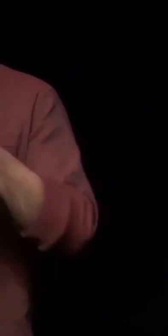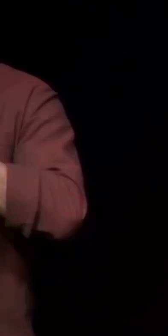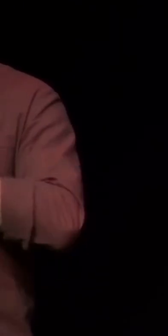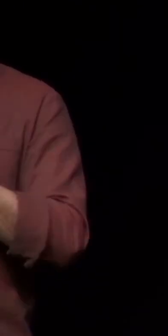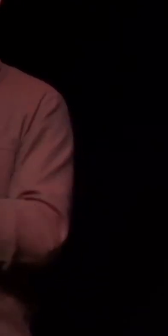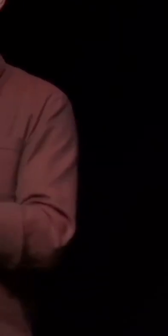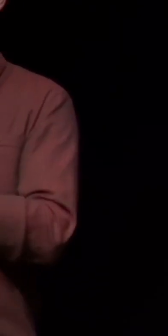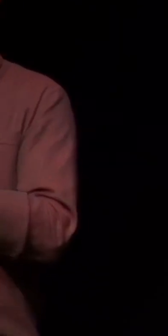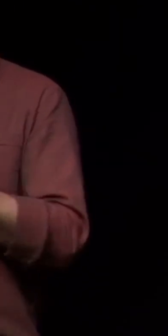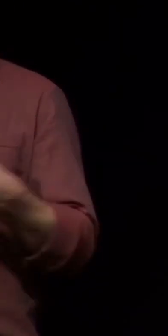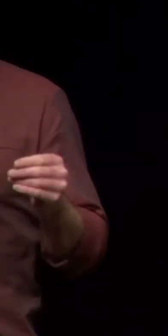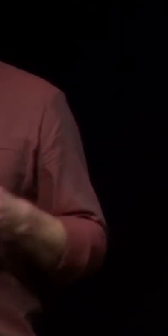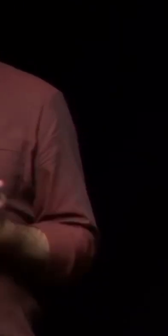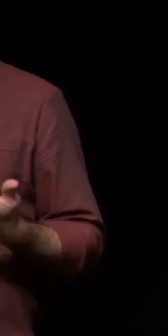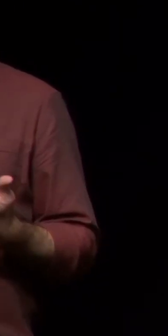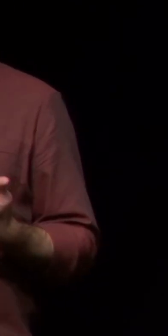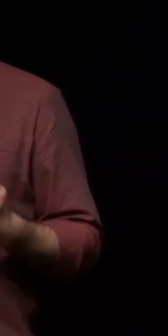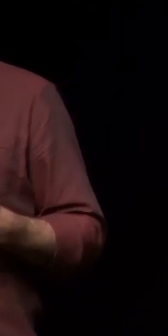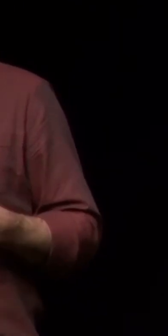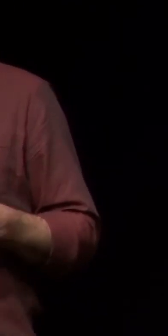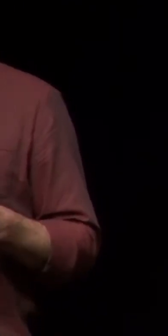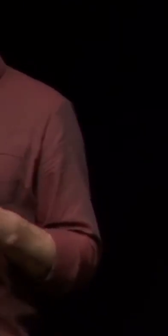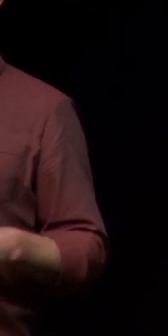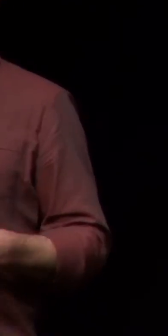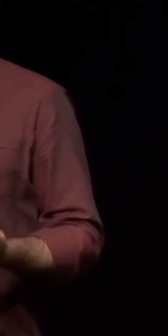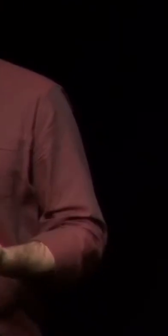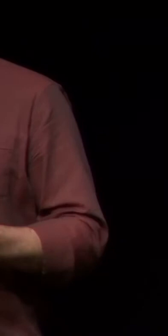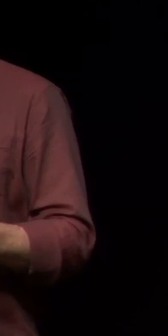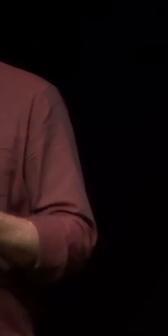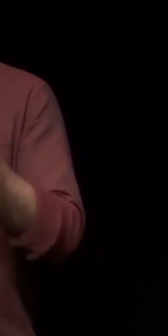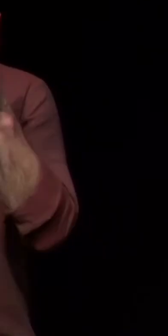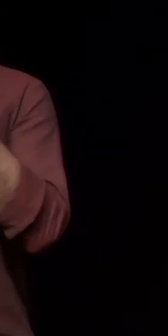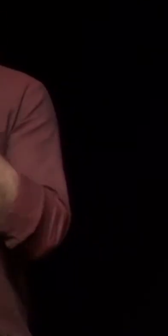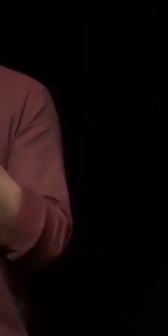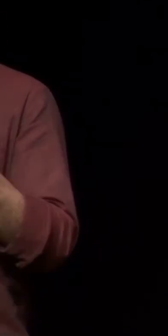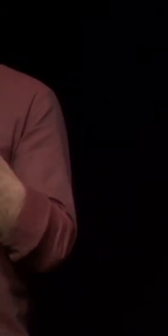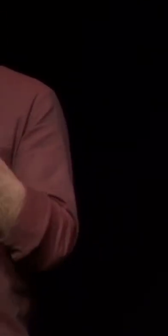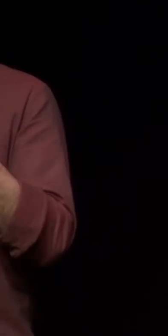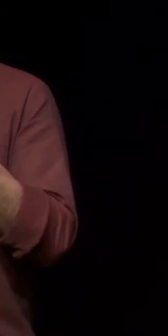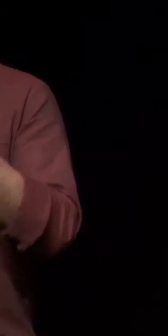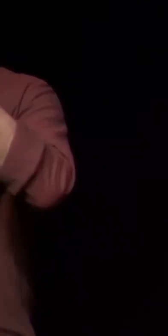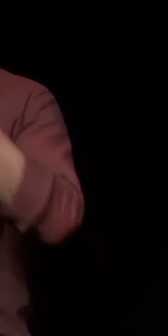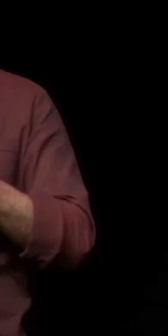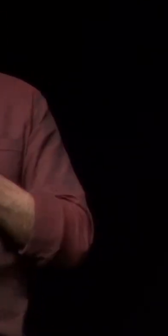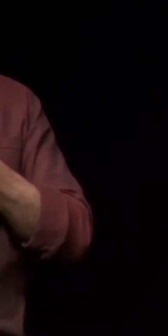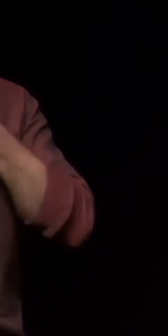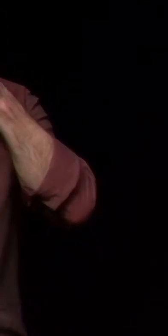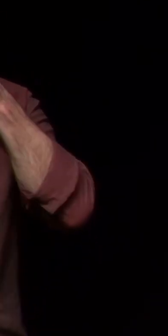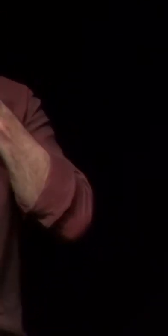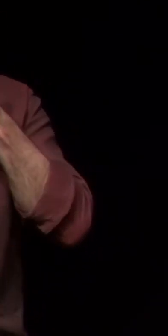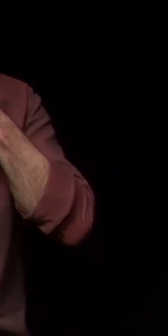2025. That's, to me at least, an honest admission that this is going to take a long time. We need to do